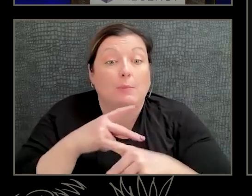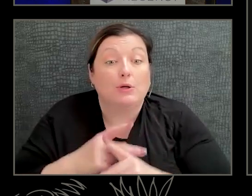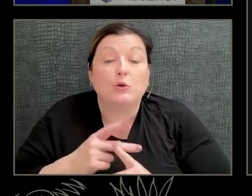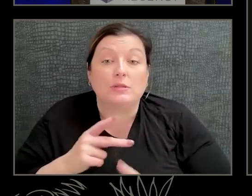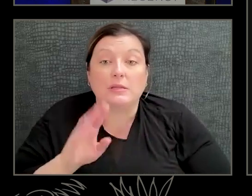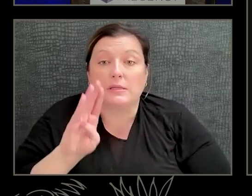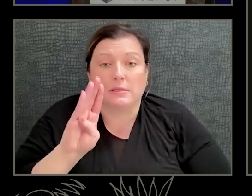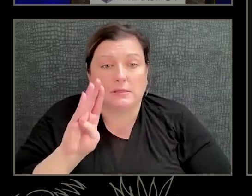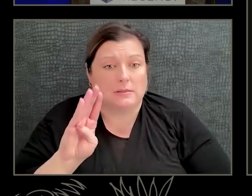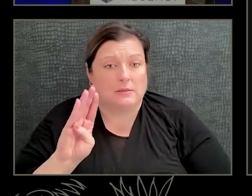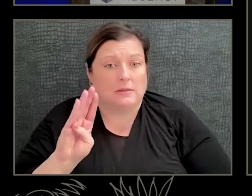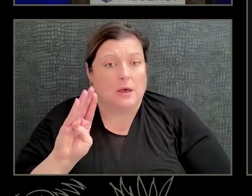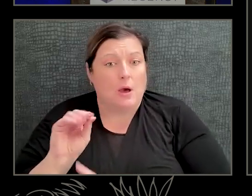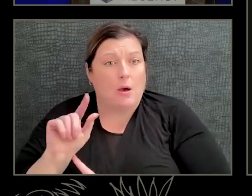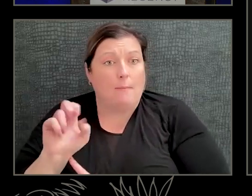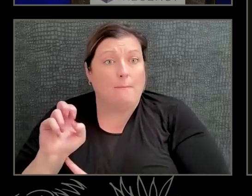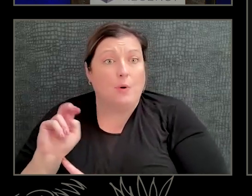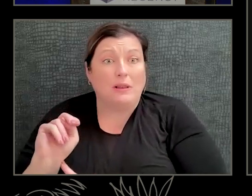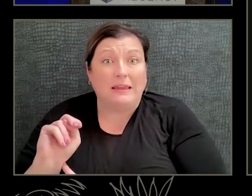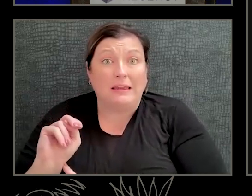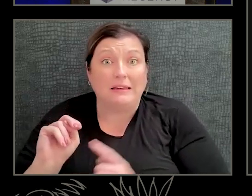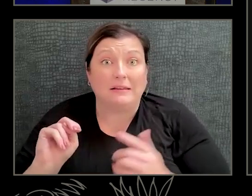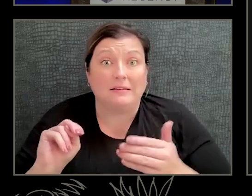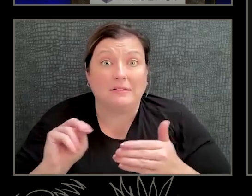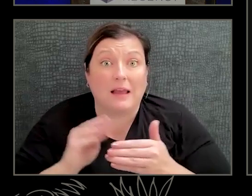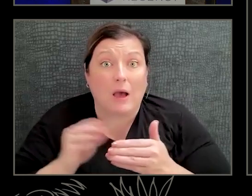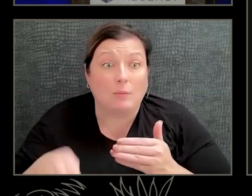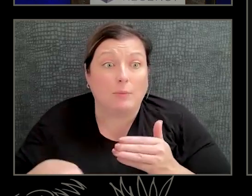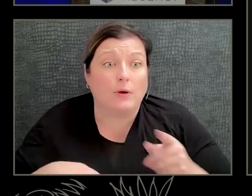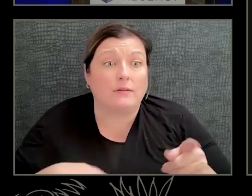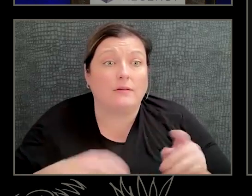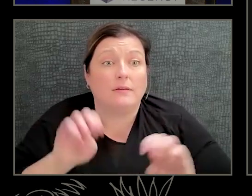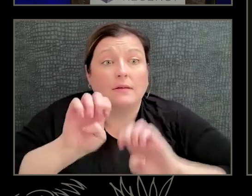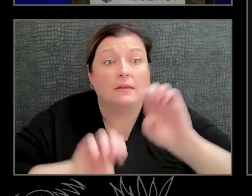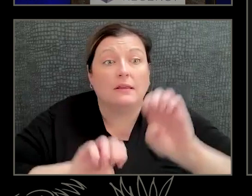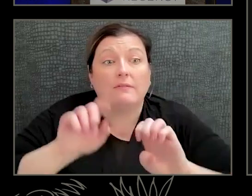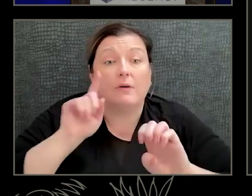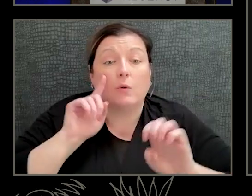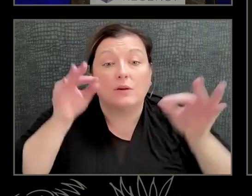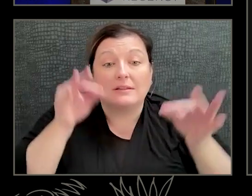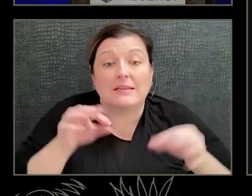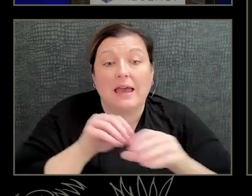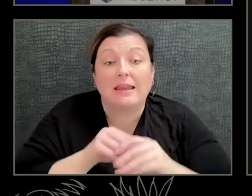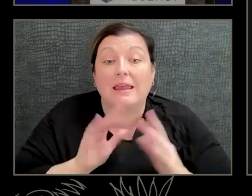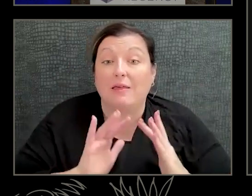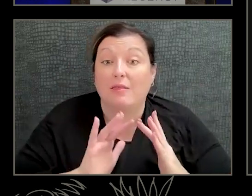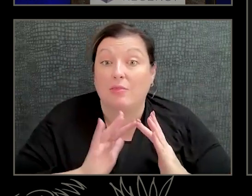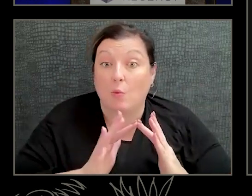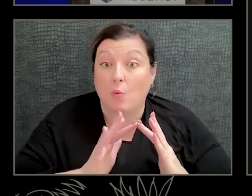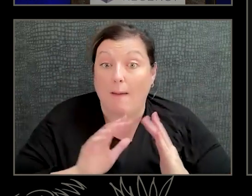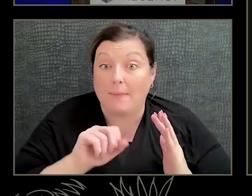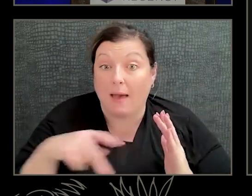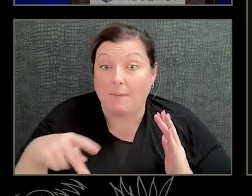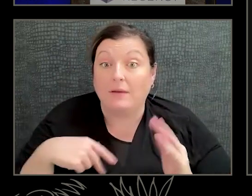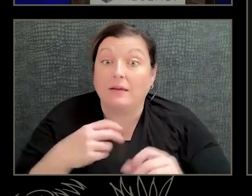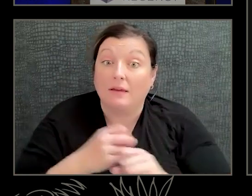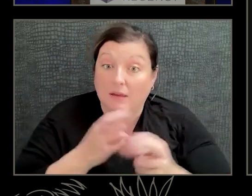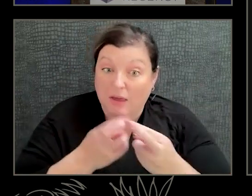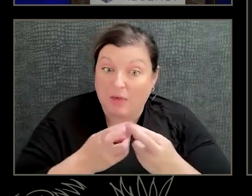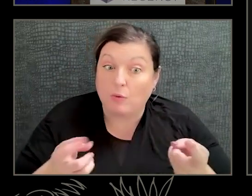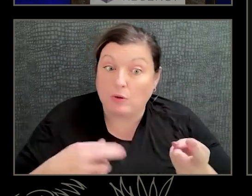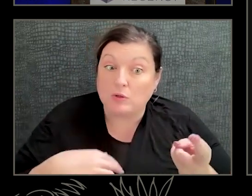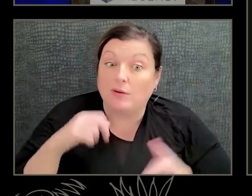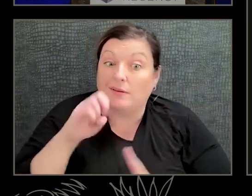This evaluator or the validator is going to reside inside the web app, and it's going to get the resource and